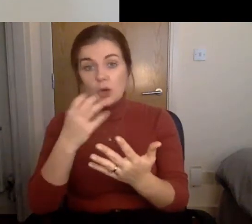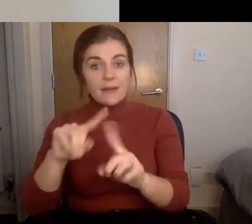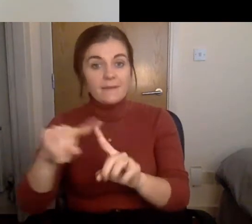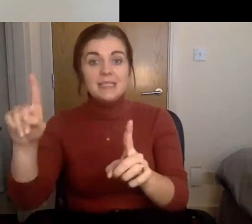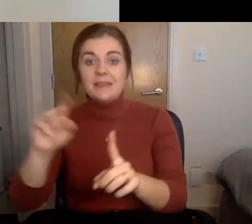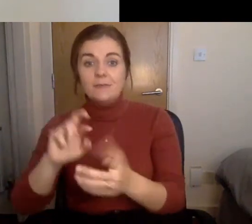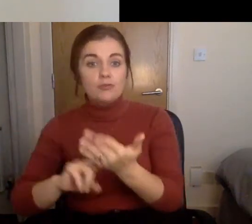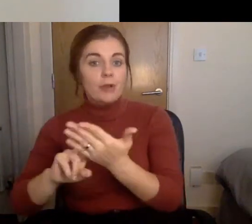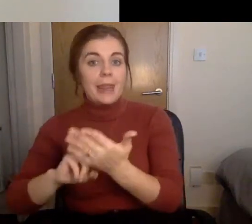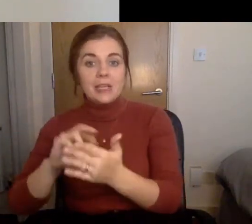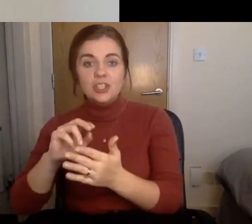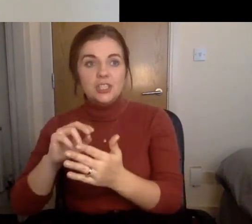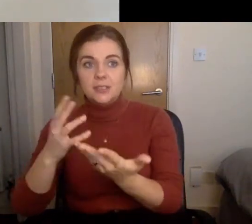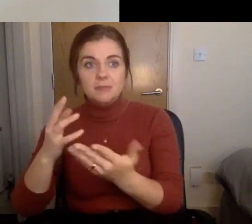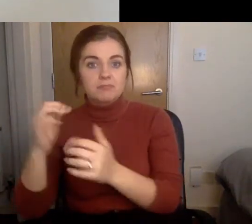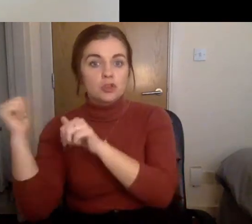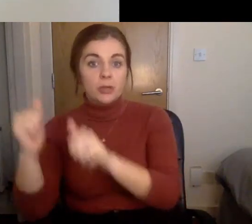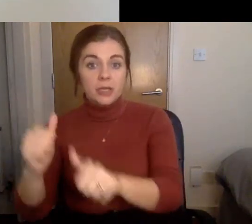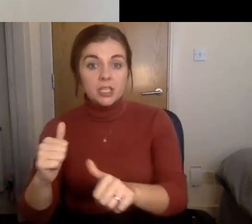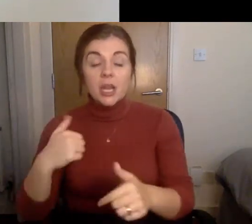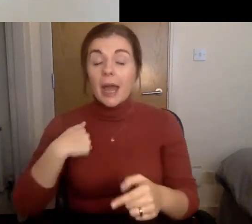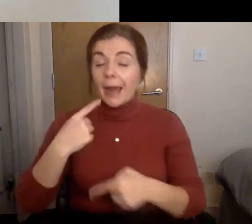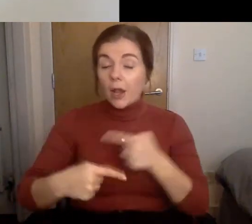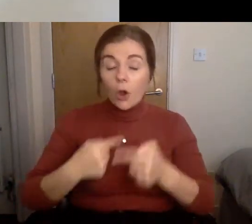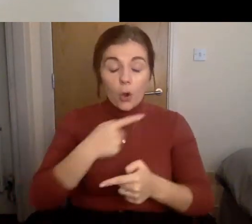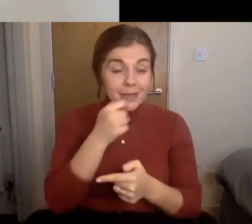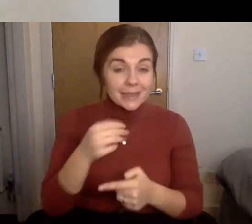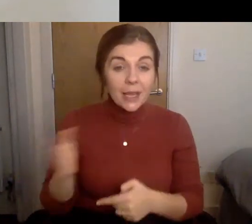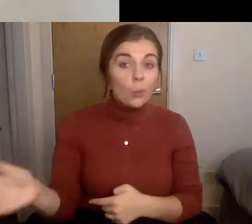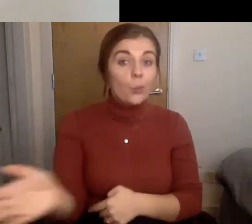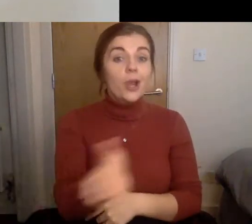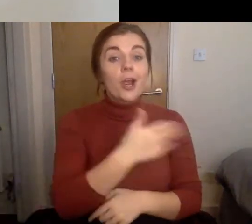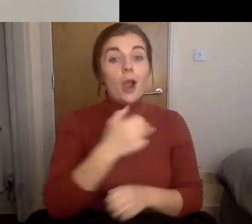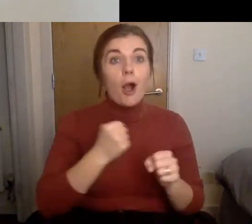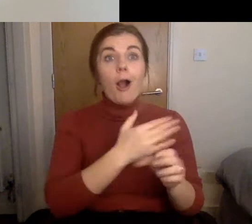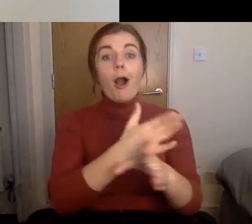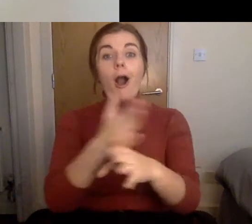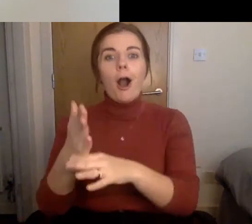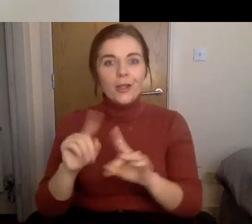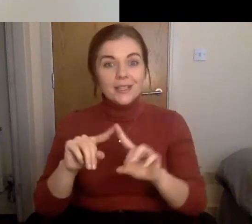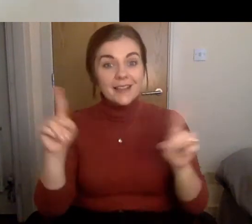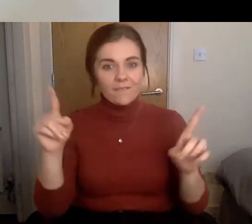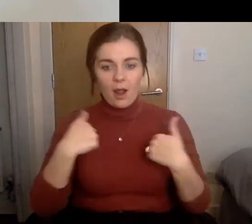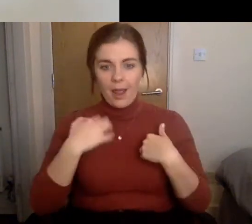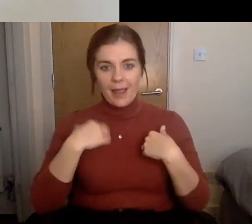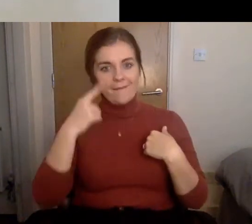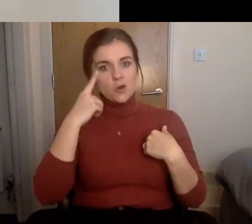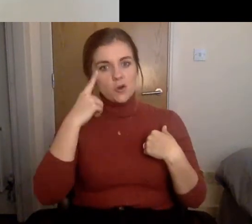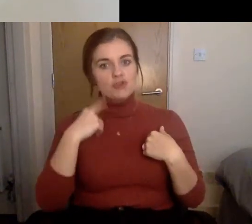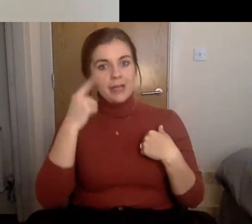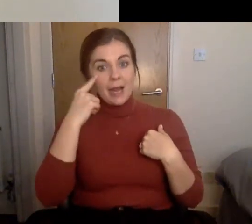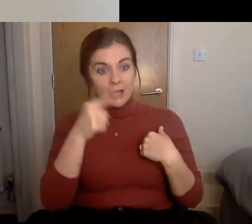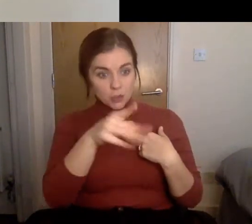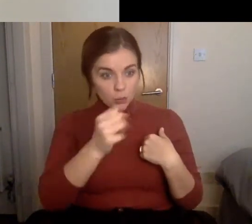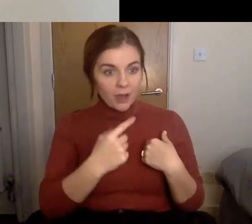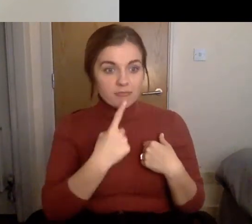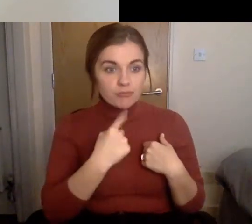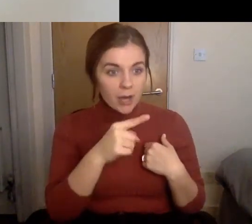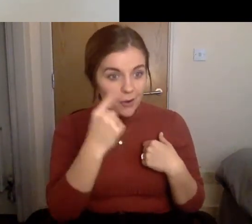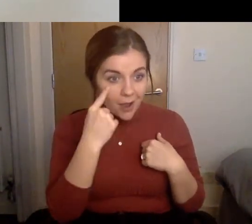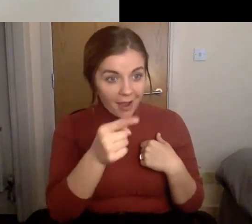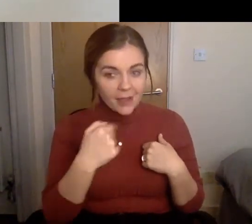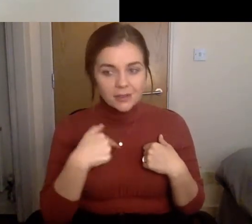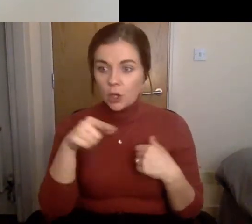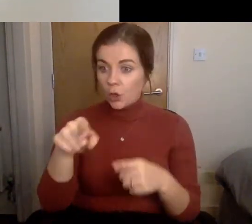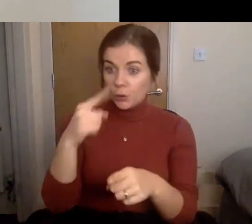always frame that in the context that we are all different. So I have green eyes, you have brown eyes, you believe